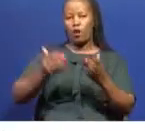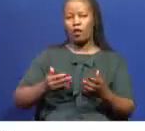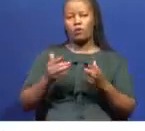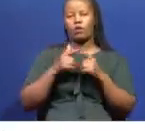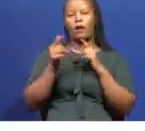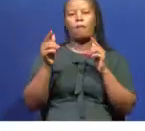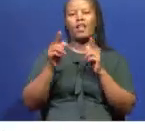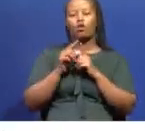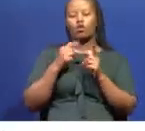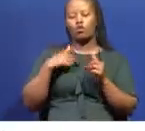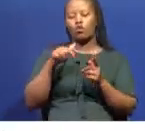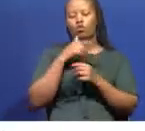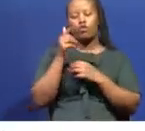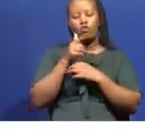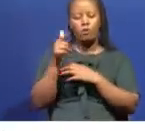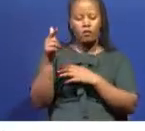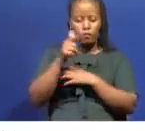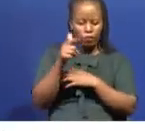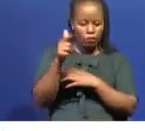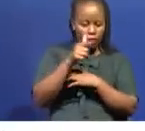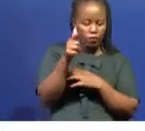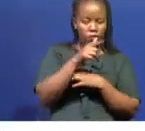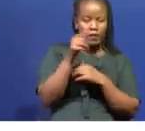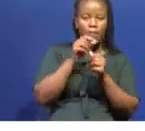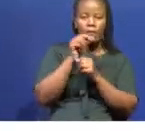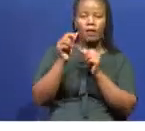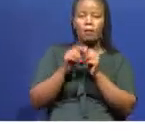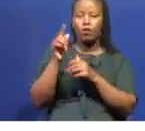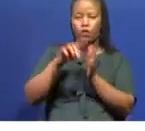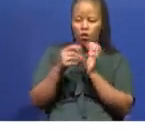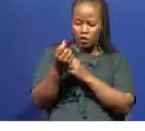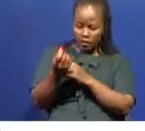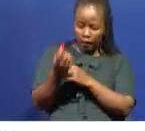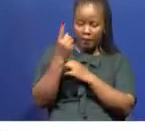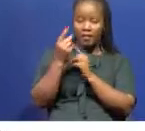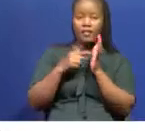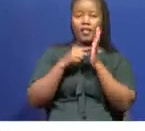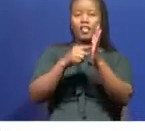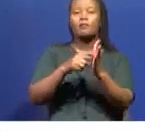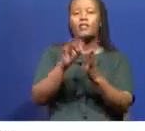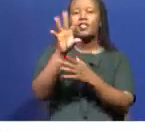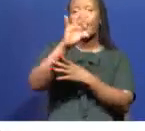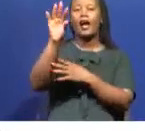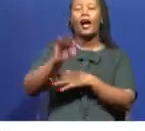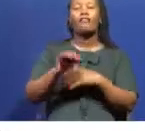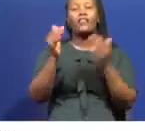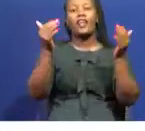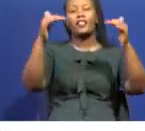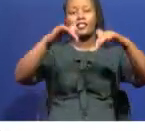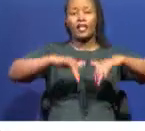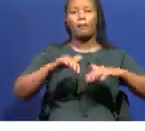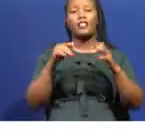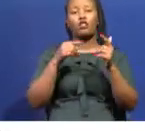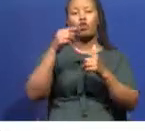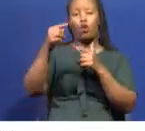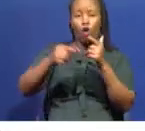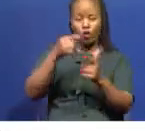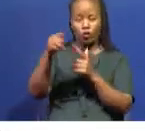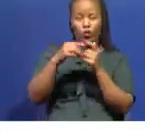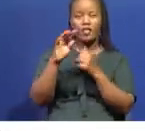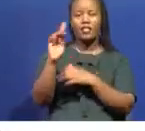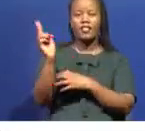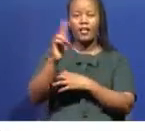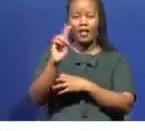be keeping tabs on what's happening in the country, especially the Africa Connected Summit that's ongoing here in Nairobi. We'll